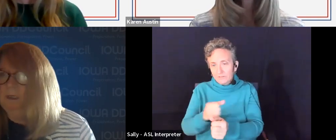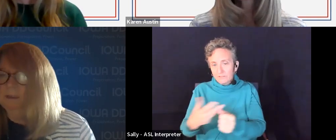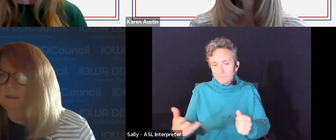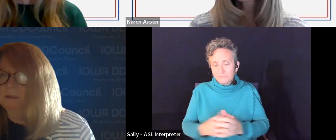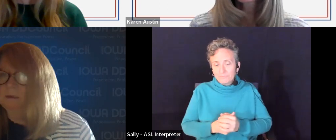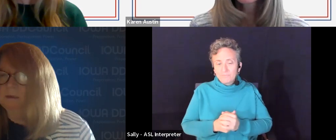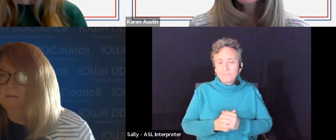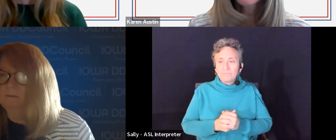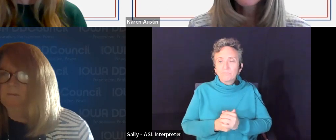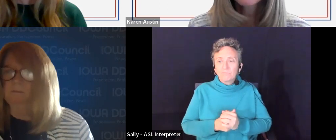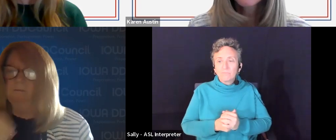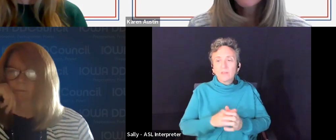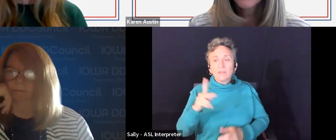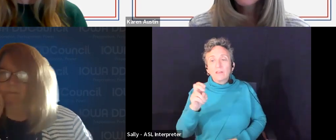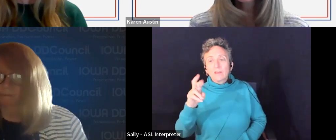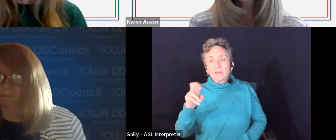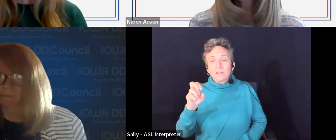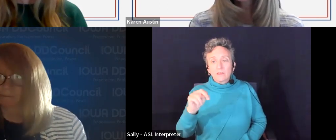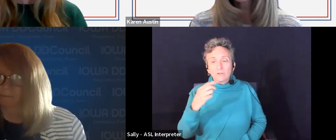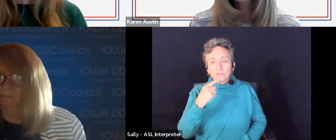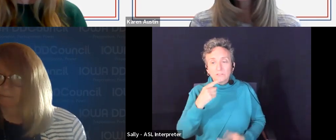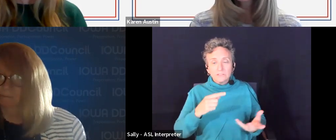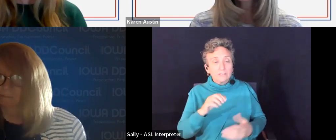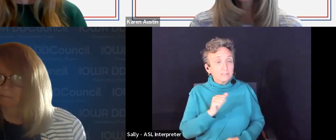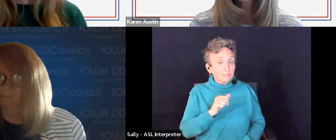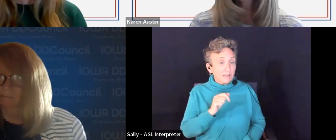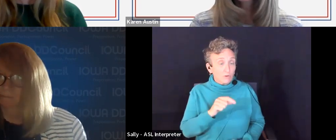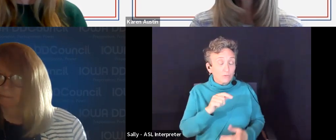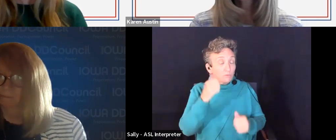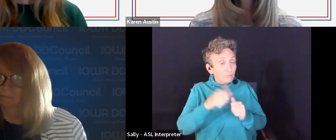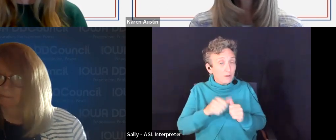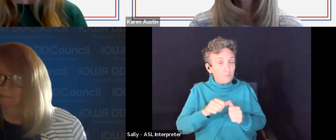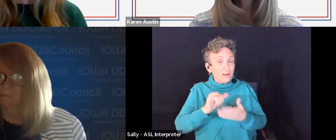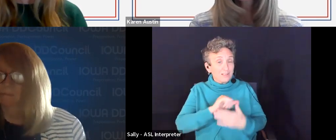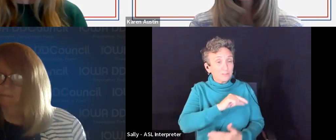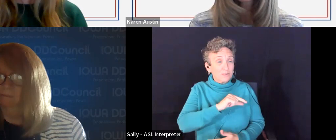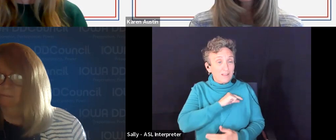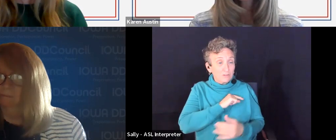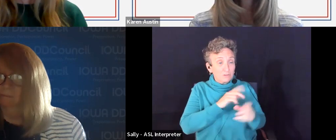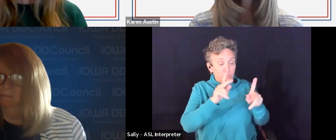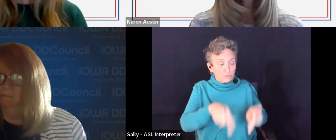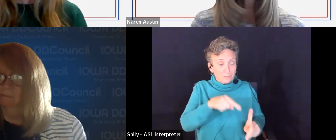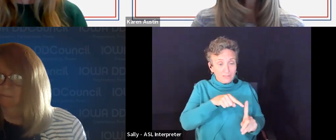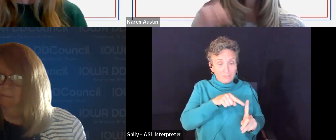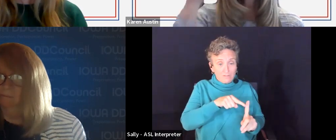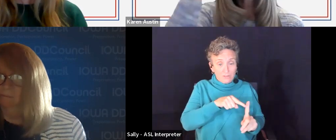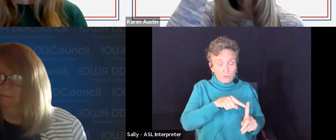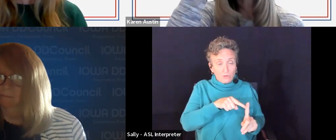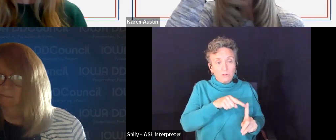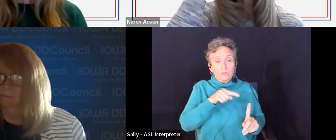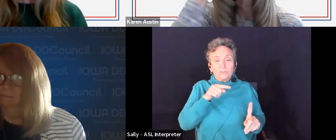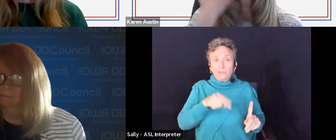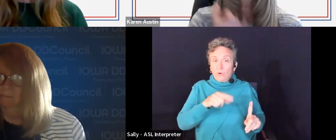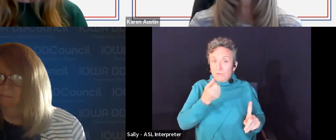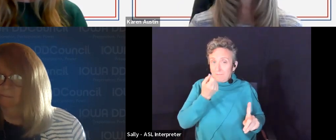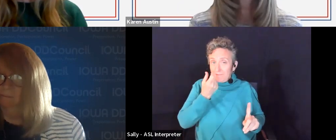And I want to make sure we reiterate, Alicia said they have to be an eligible individual. So just understand